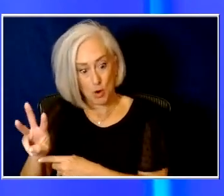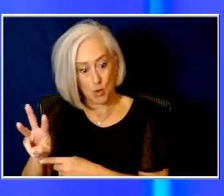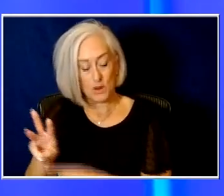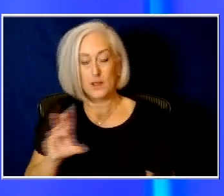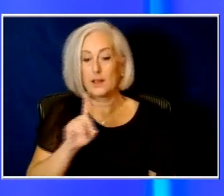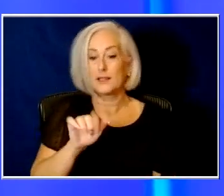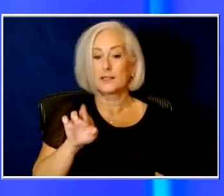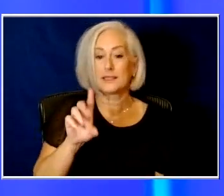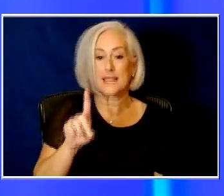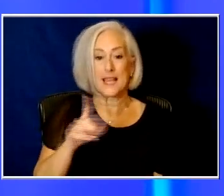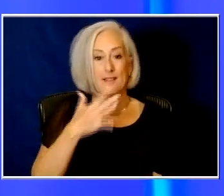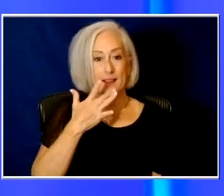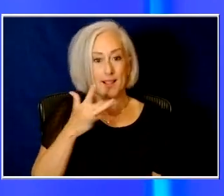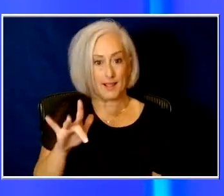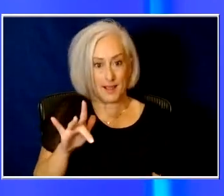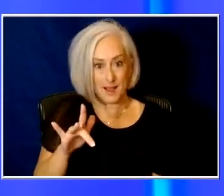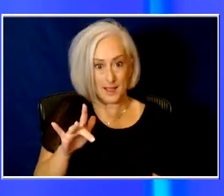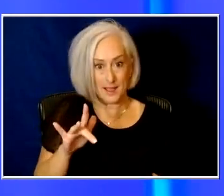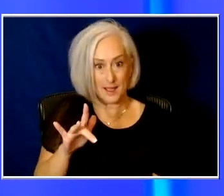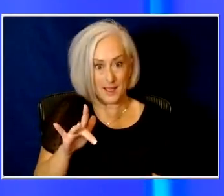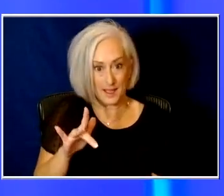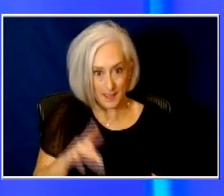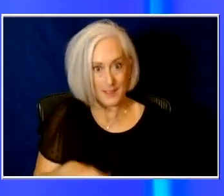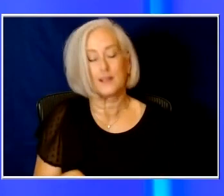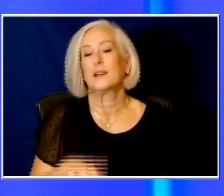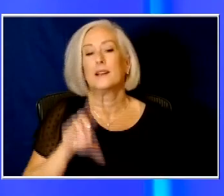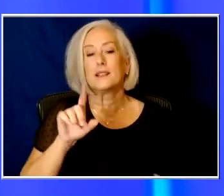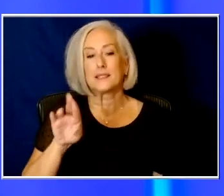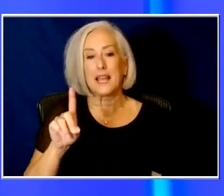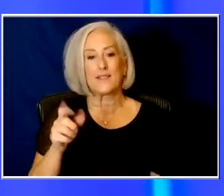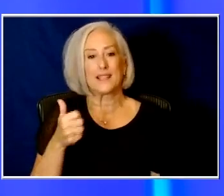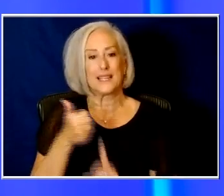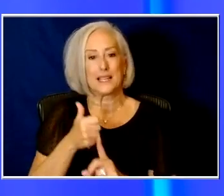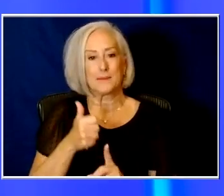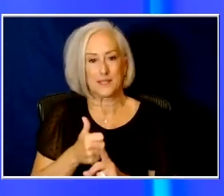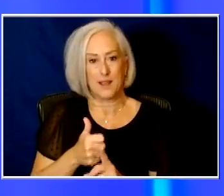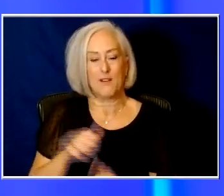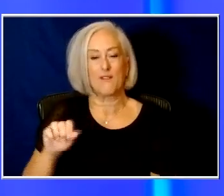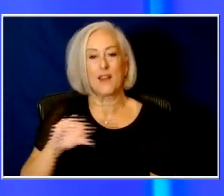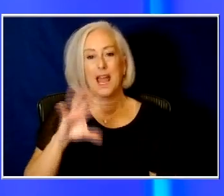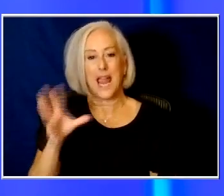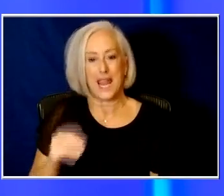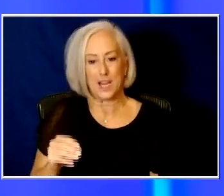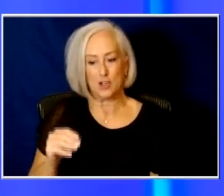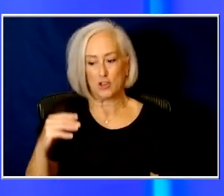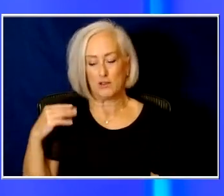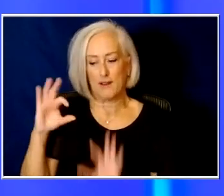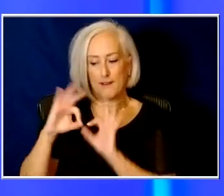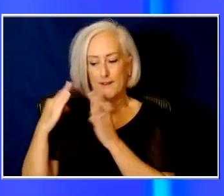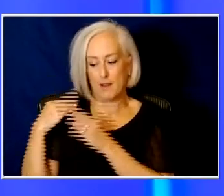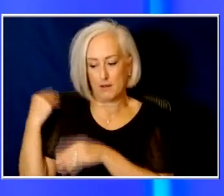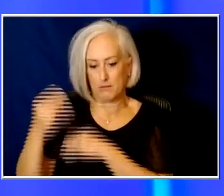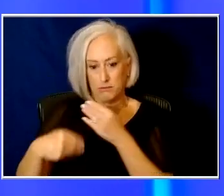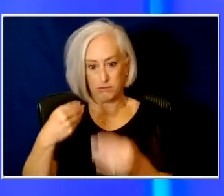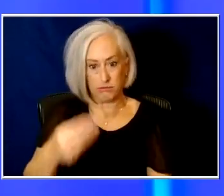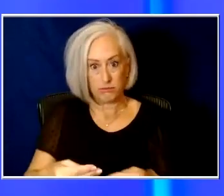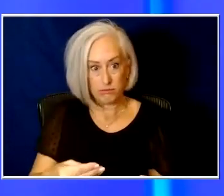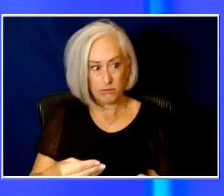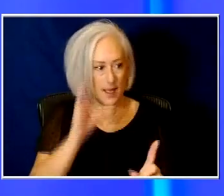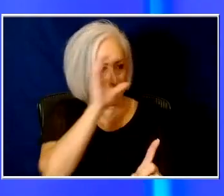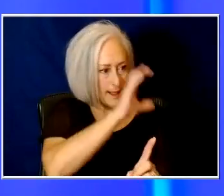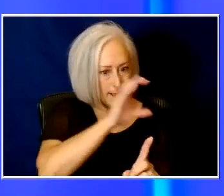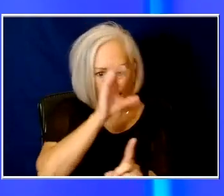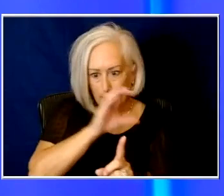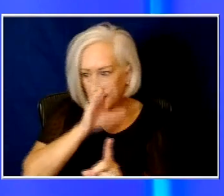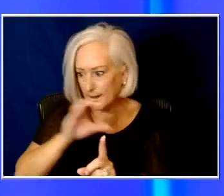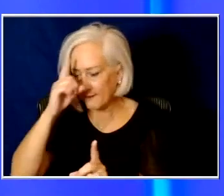is Oriental ancestry. And finding donors, he didn't have any matches in his family. We